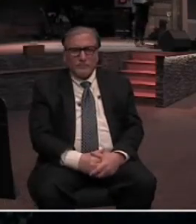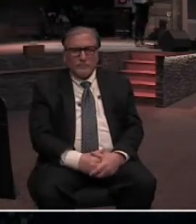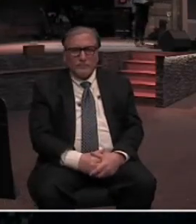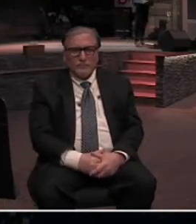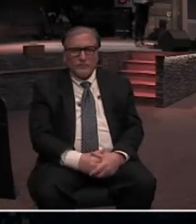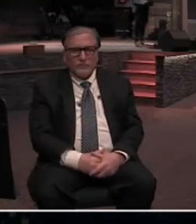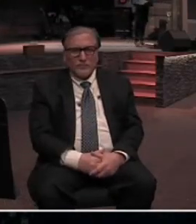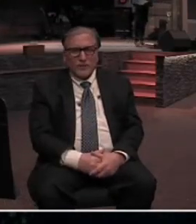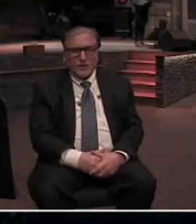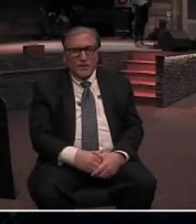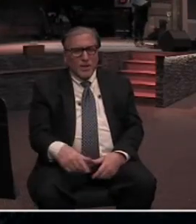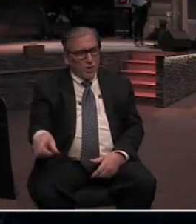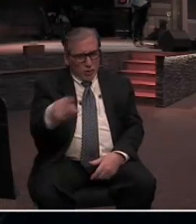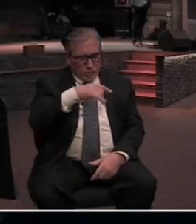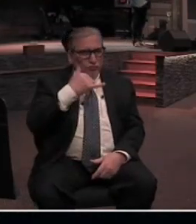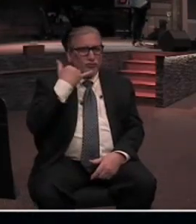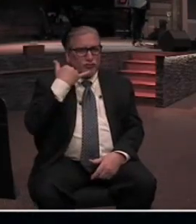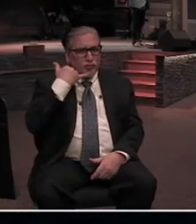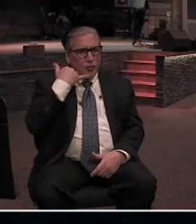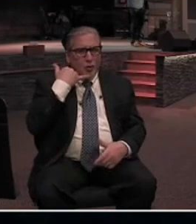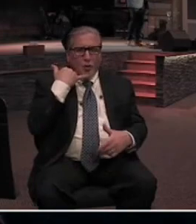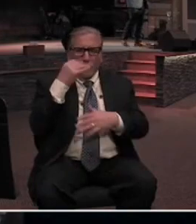You've called the preacher